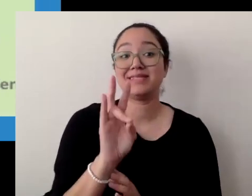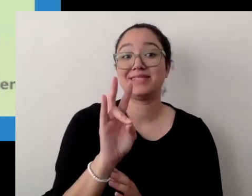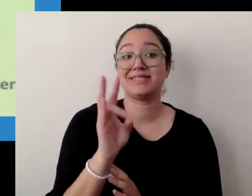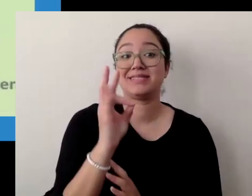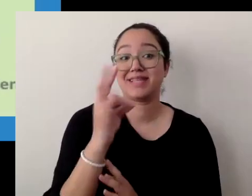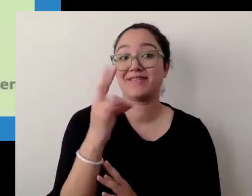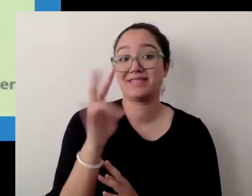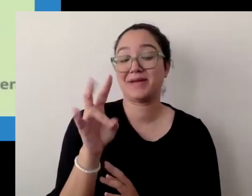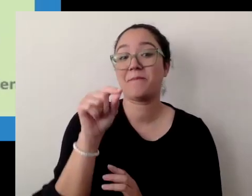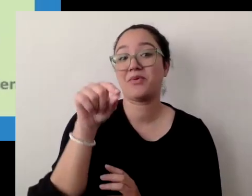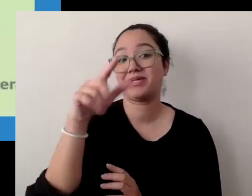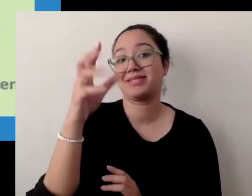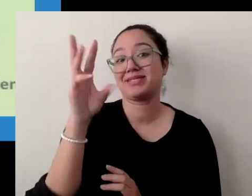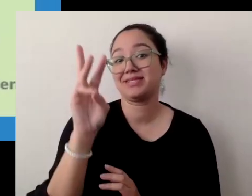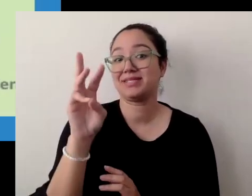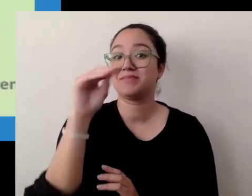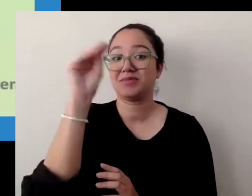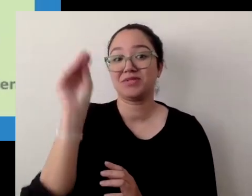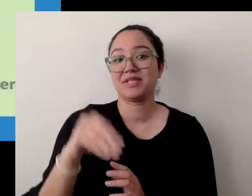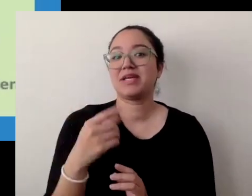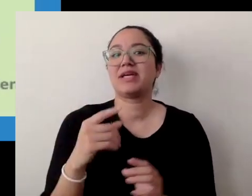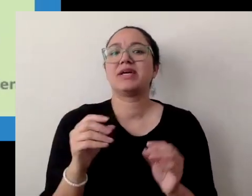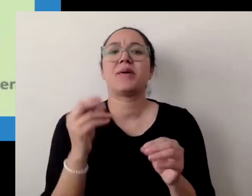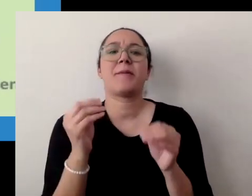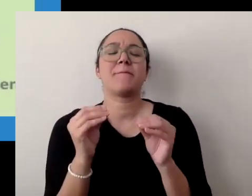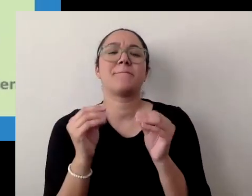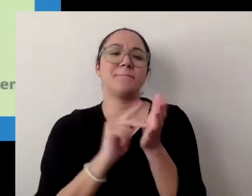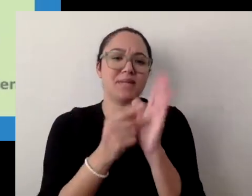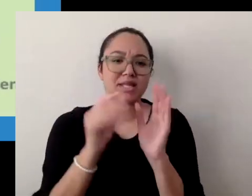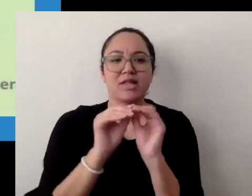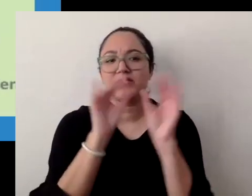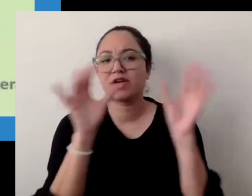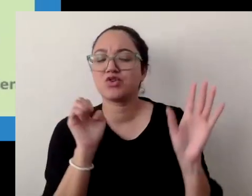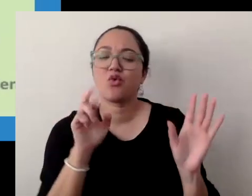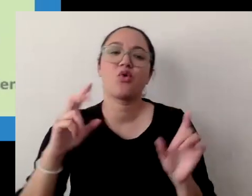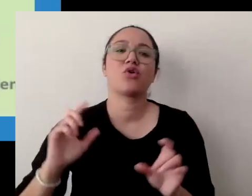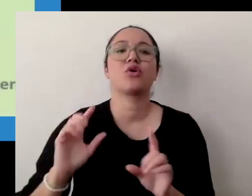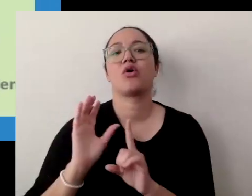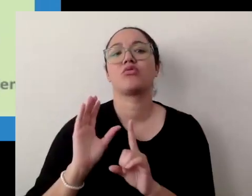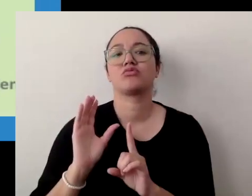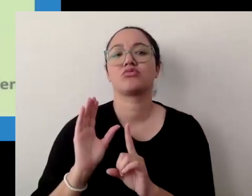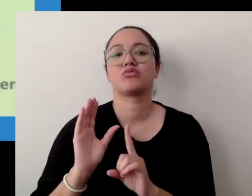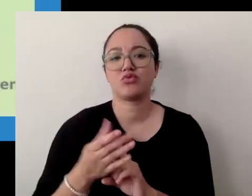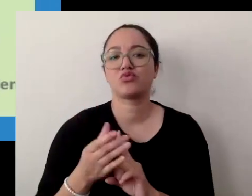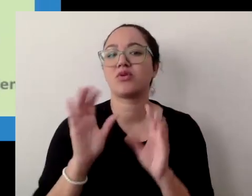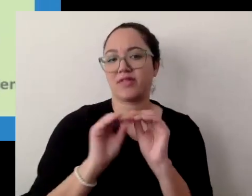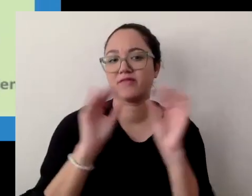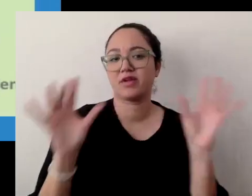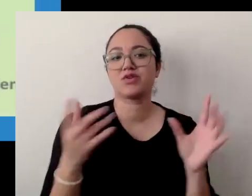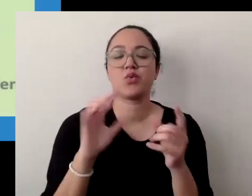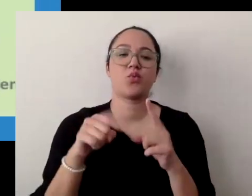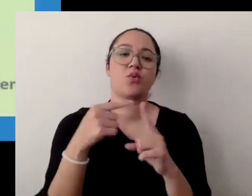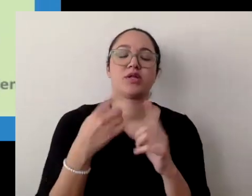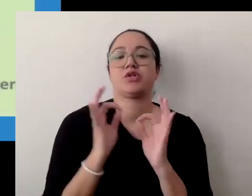17.6% use meaning clarification or cultural clarification when interpreting the singular they, them on the job. So